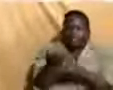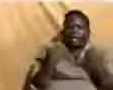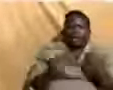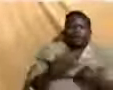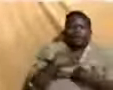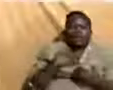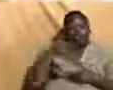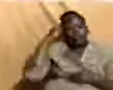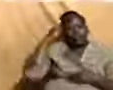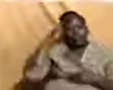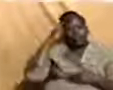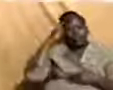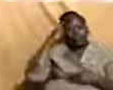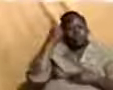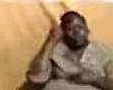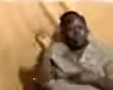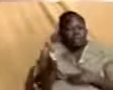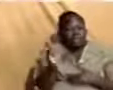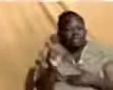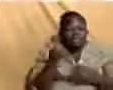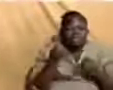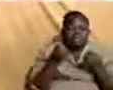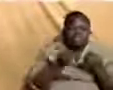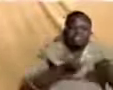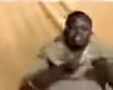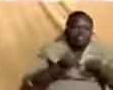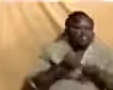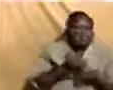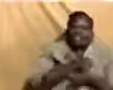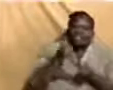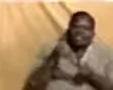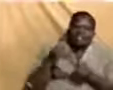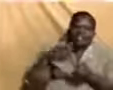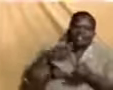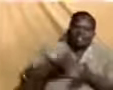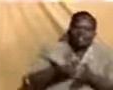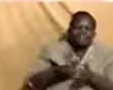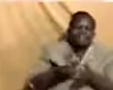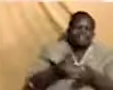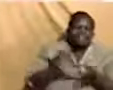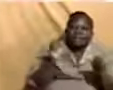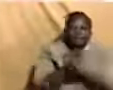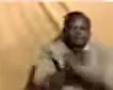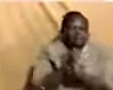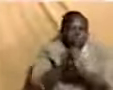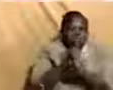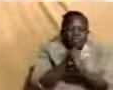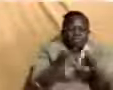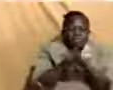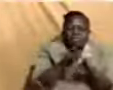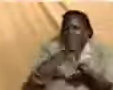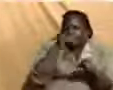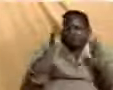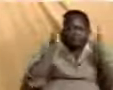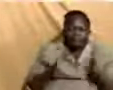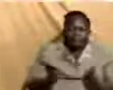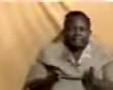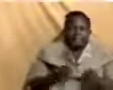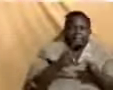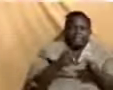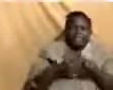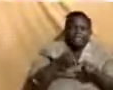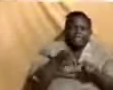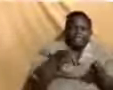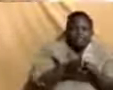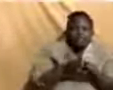every once in a while we see President Uhuru driving vehicles and everything else. He could commit a minor traffic offense just like anybody else. But because that